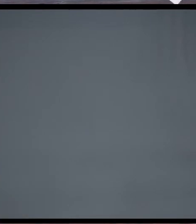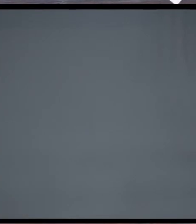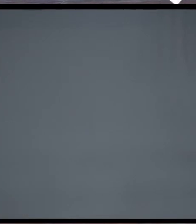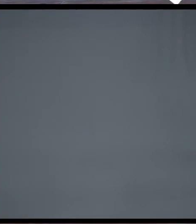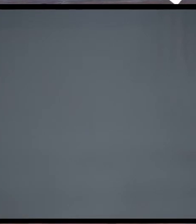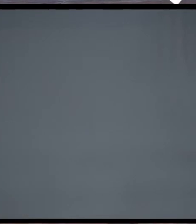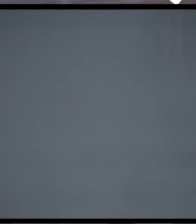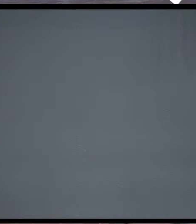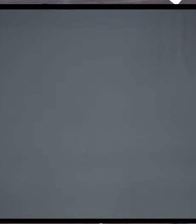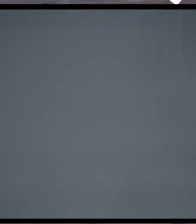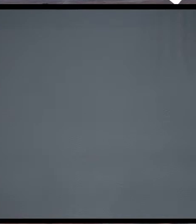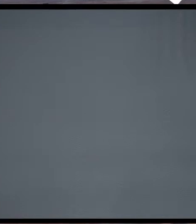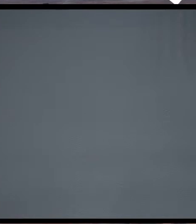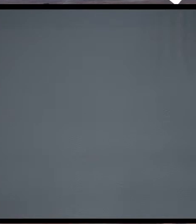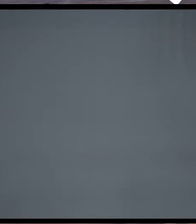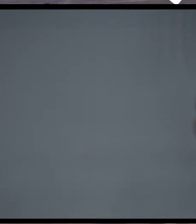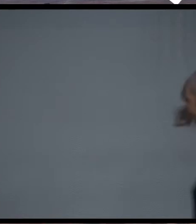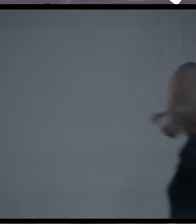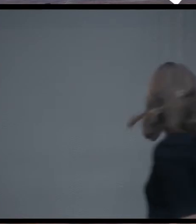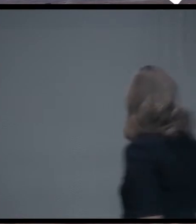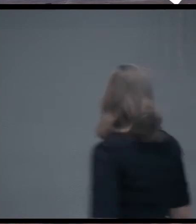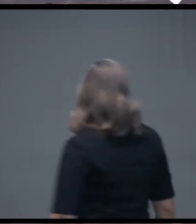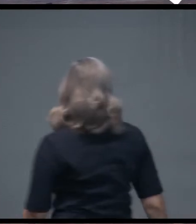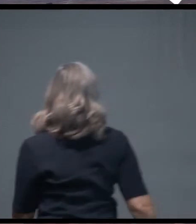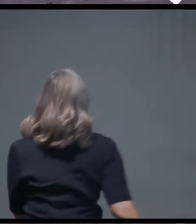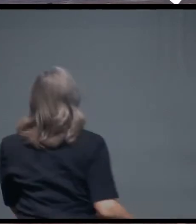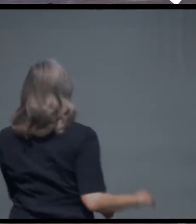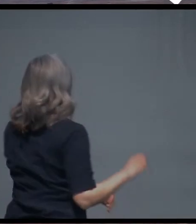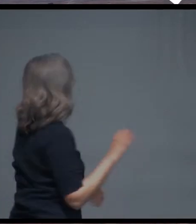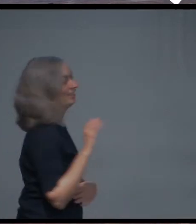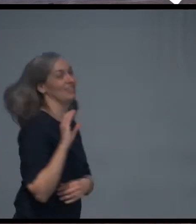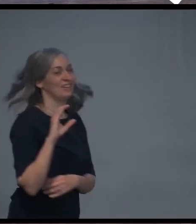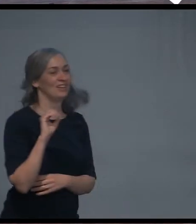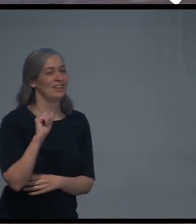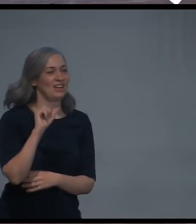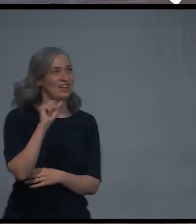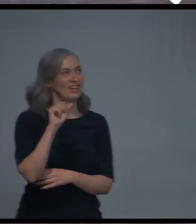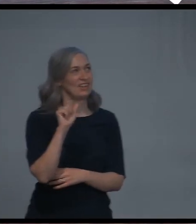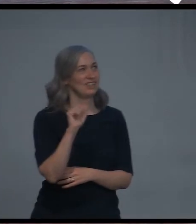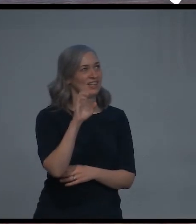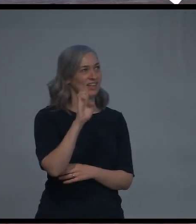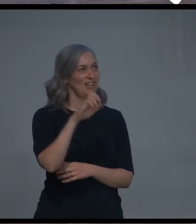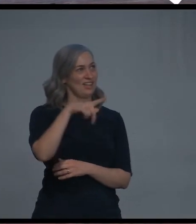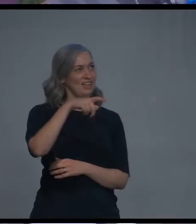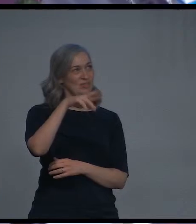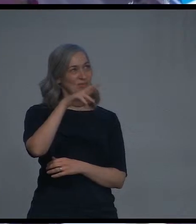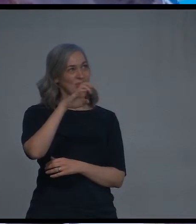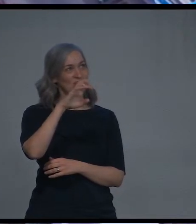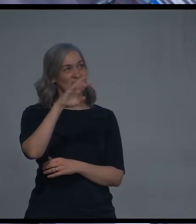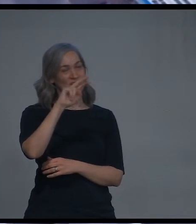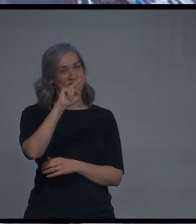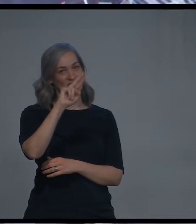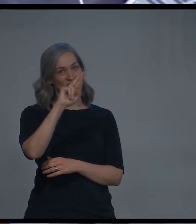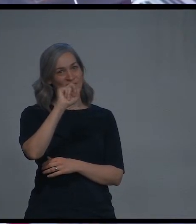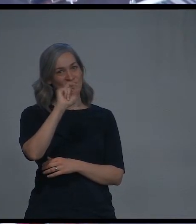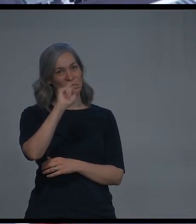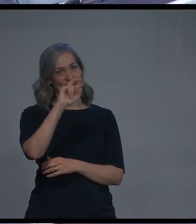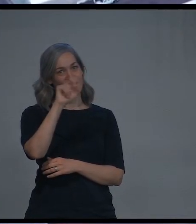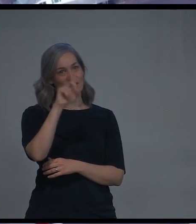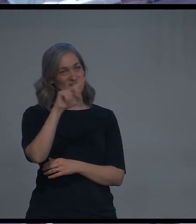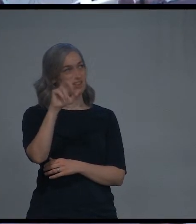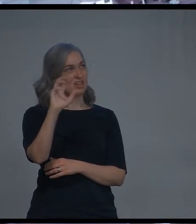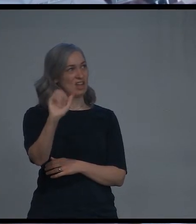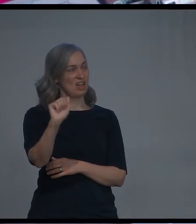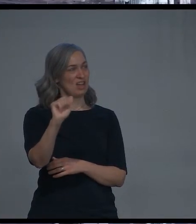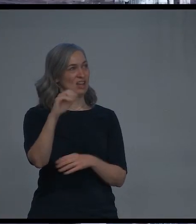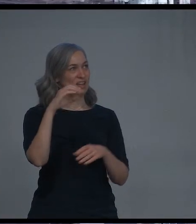Casa de la Esperanza is located near a small village named Anahuac, Chihuahua, Mexico. It's